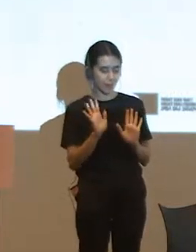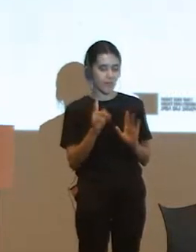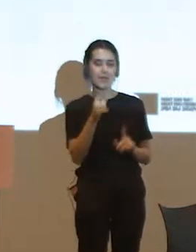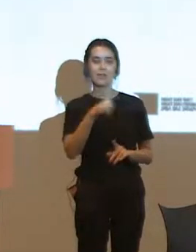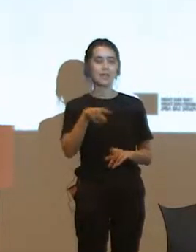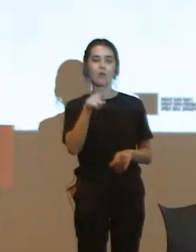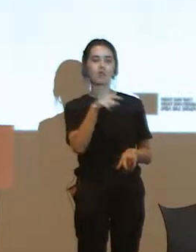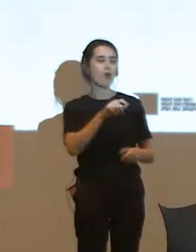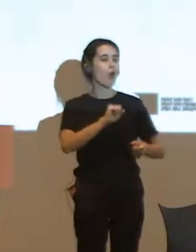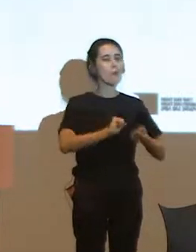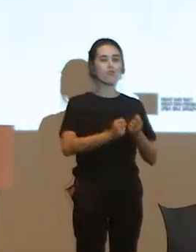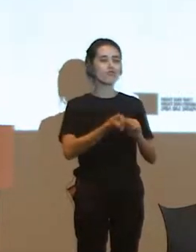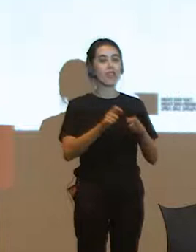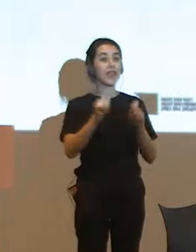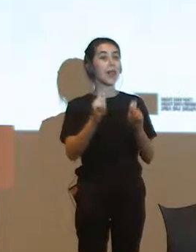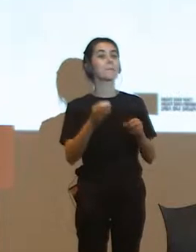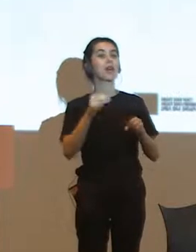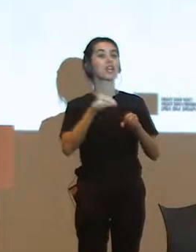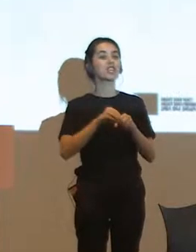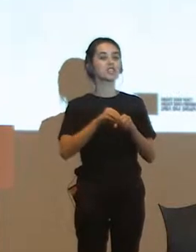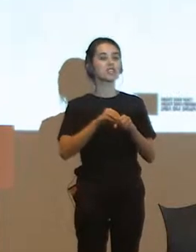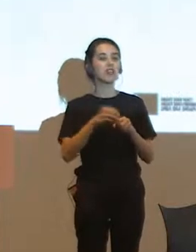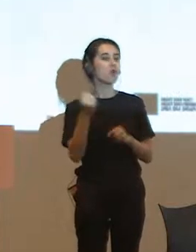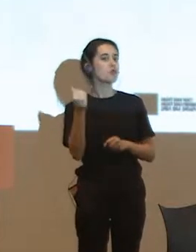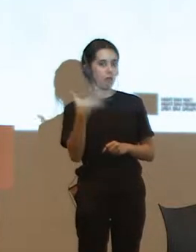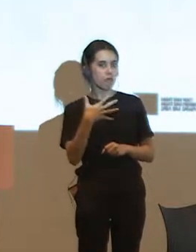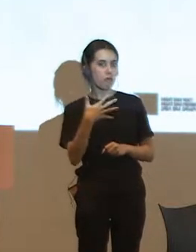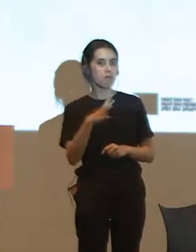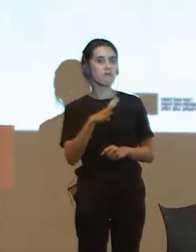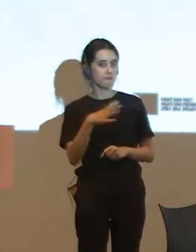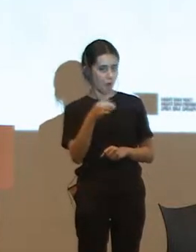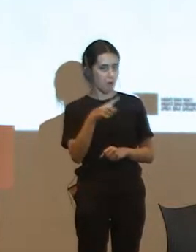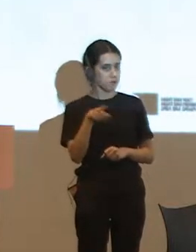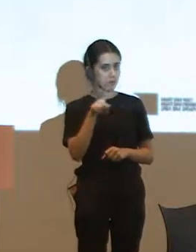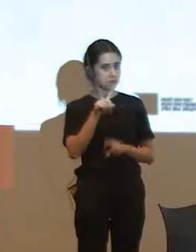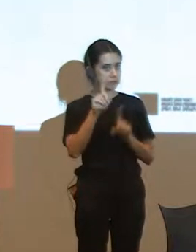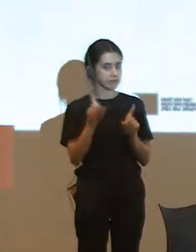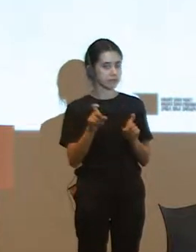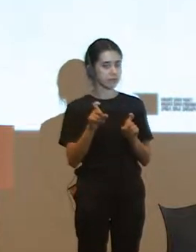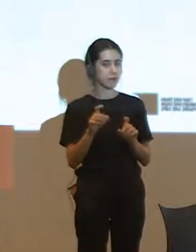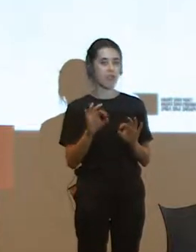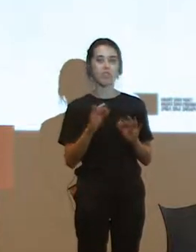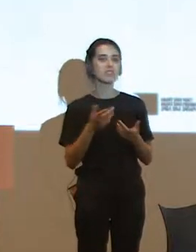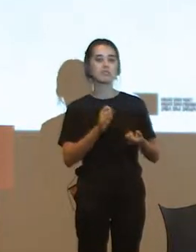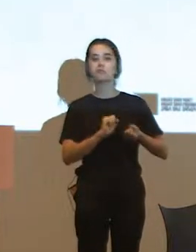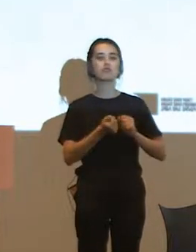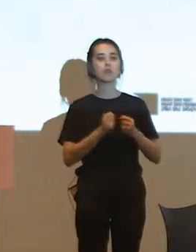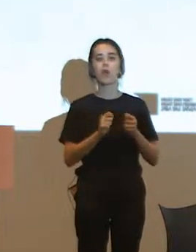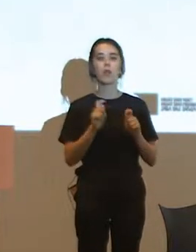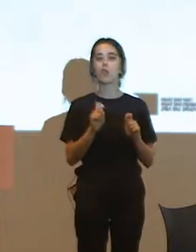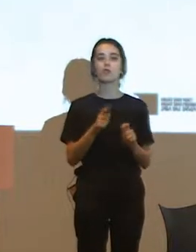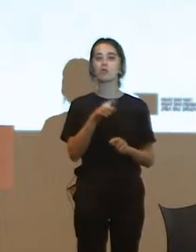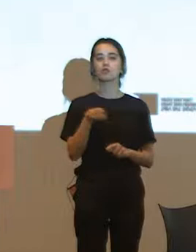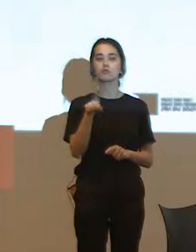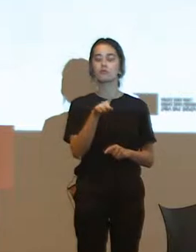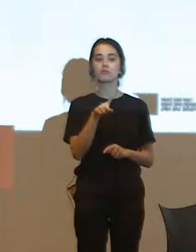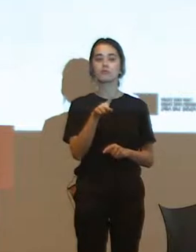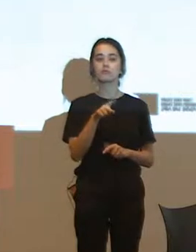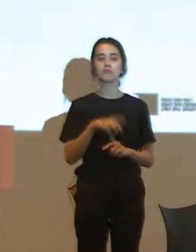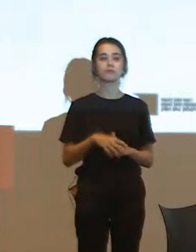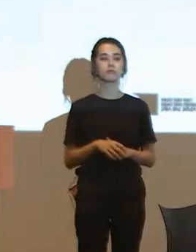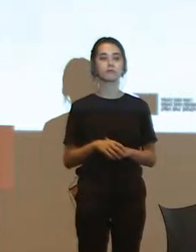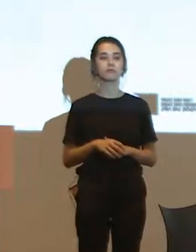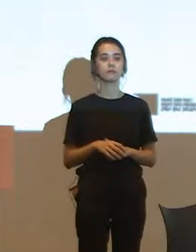this did you change your strategies how are you dealing with it yes